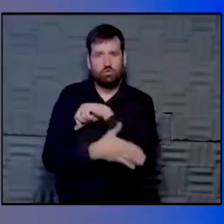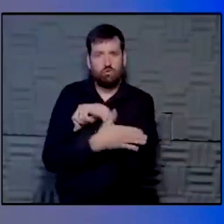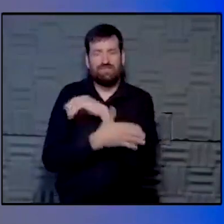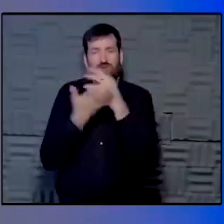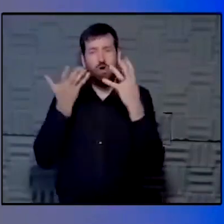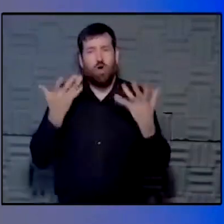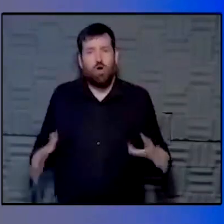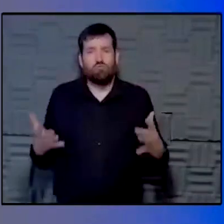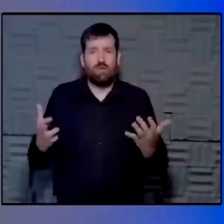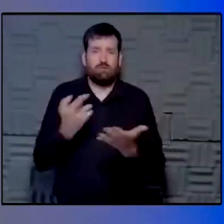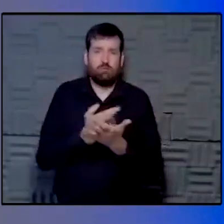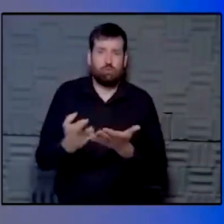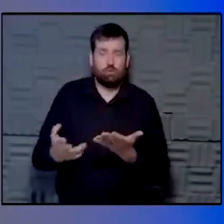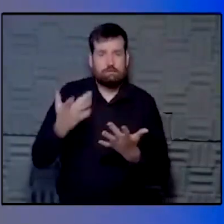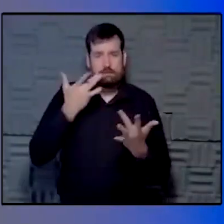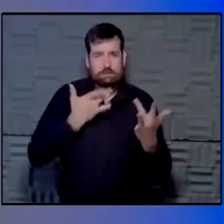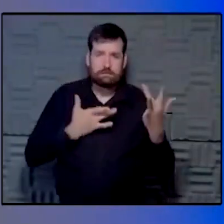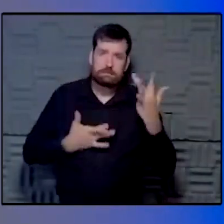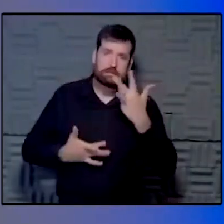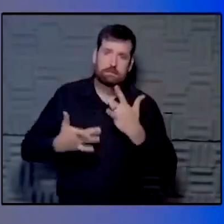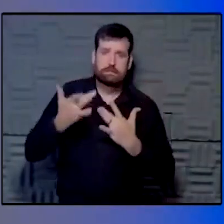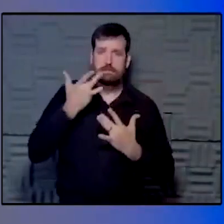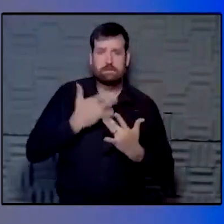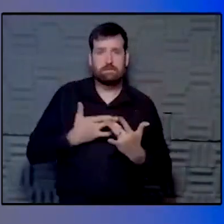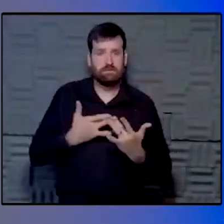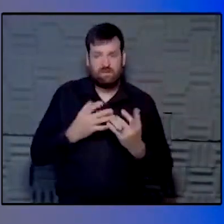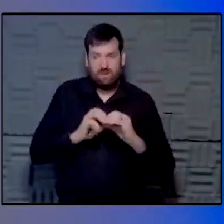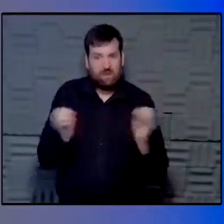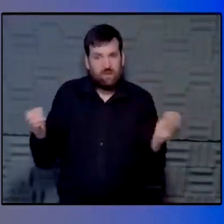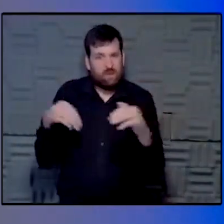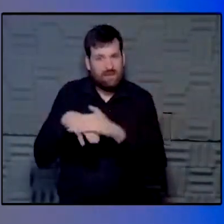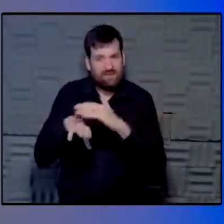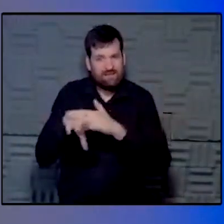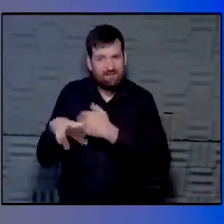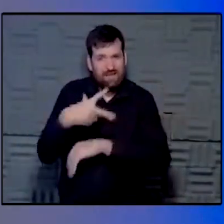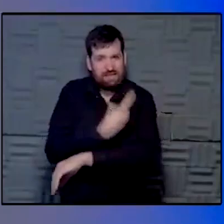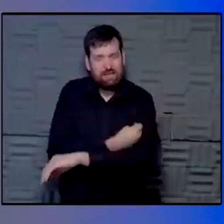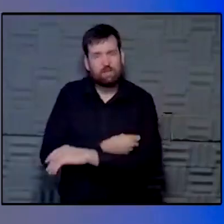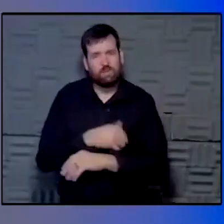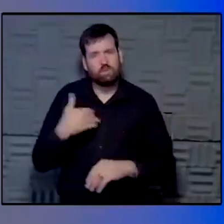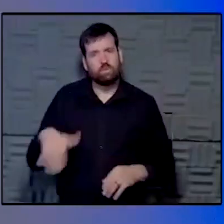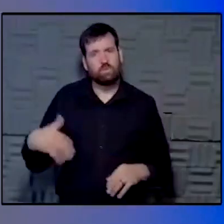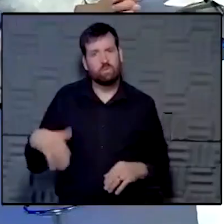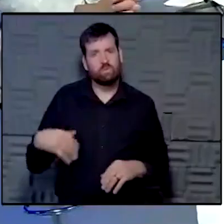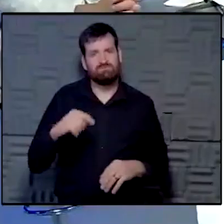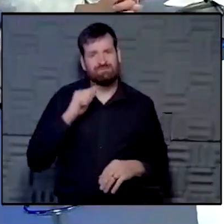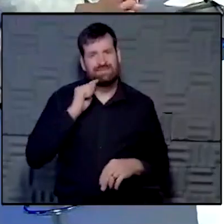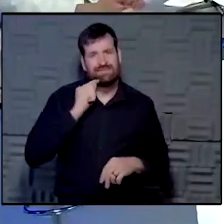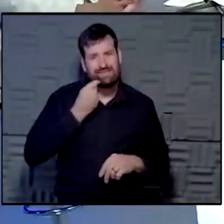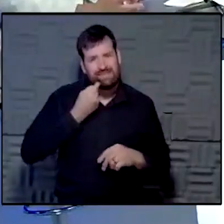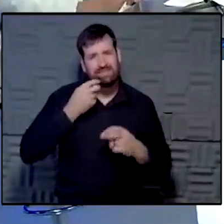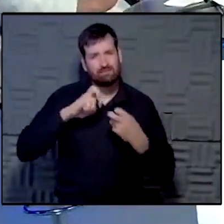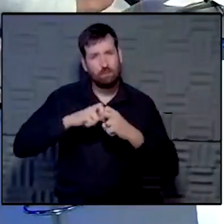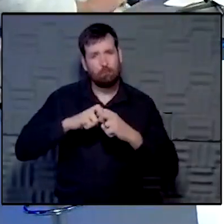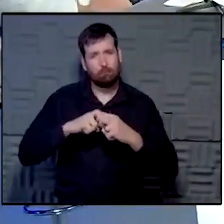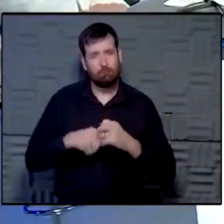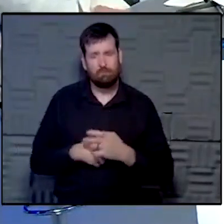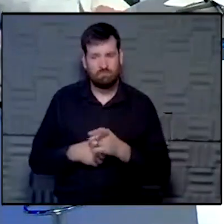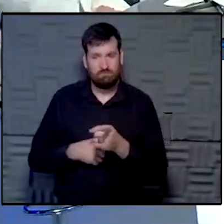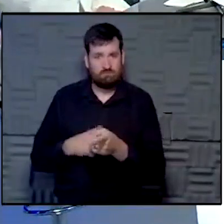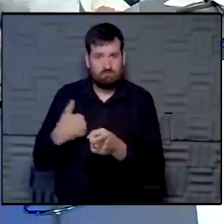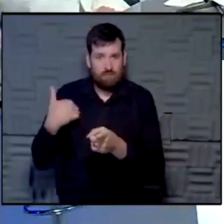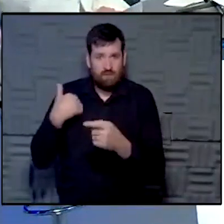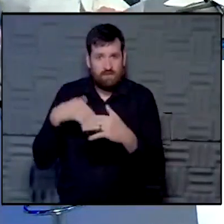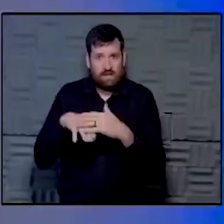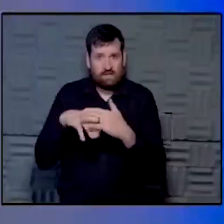terms of their resources and not having access to the vaccine is a huge problem. And they don't even have